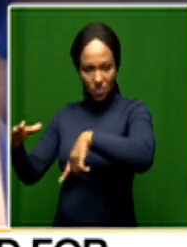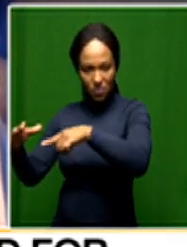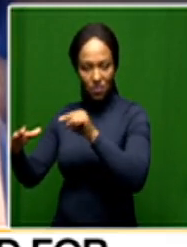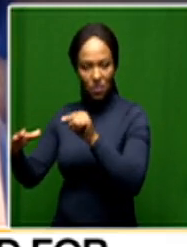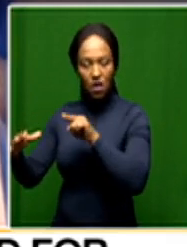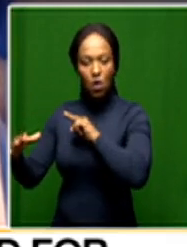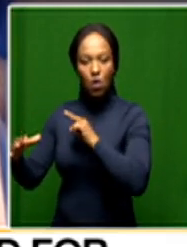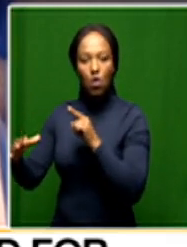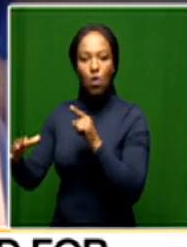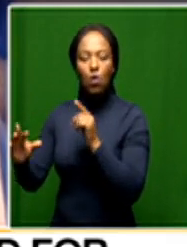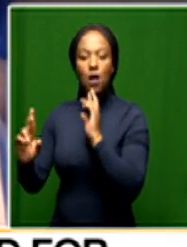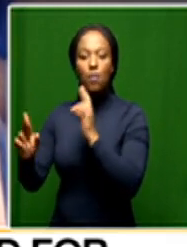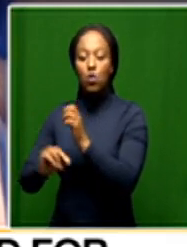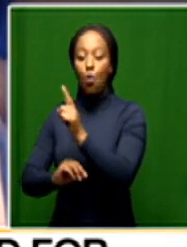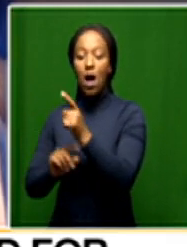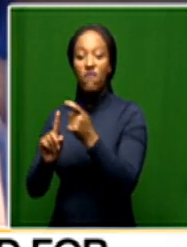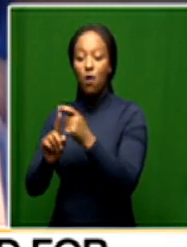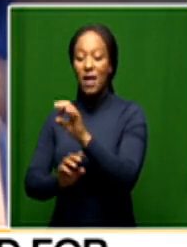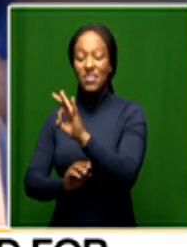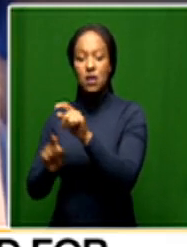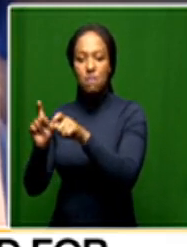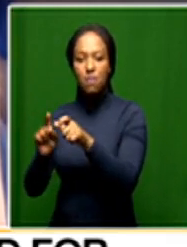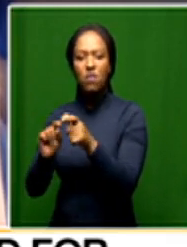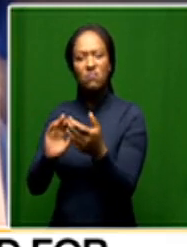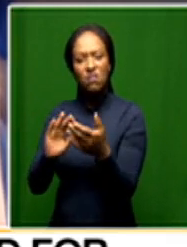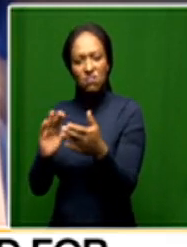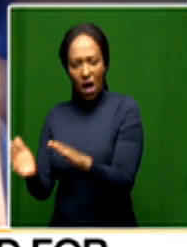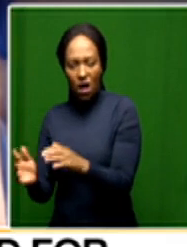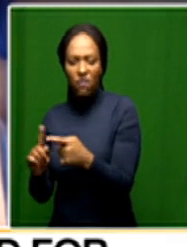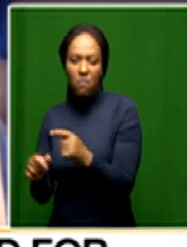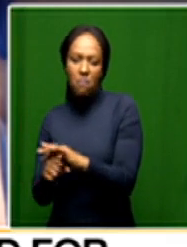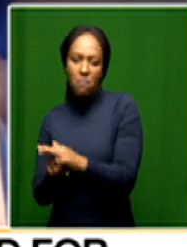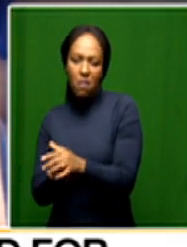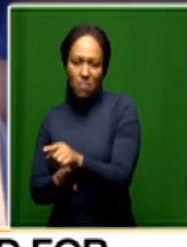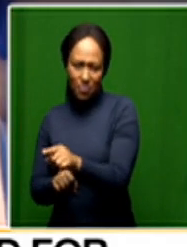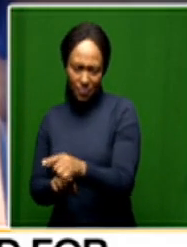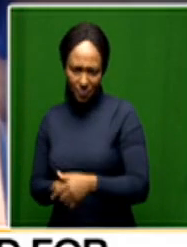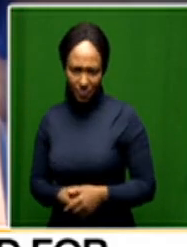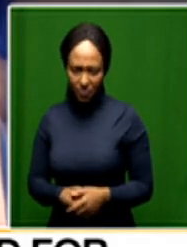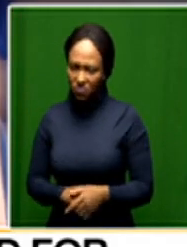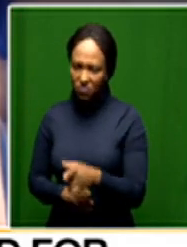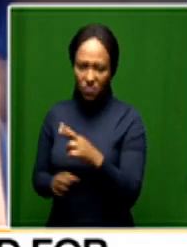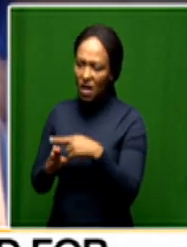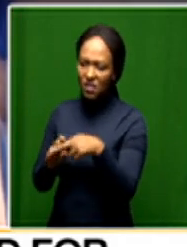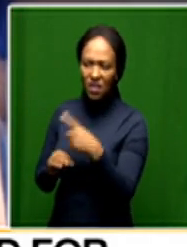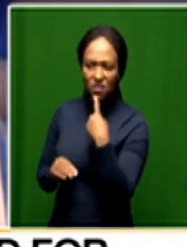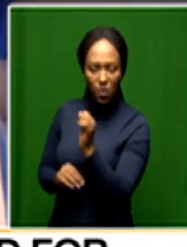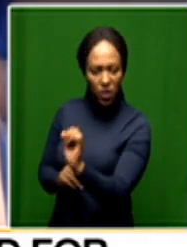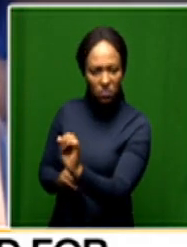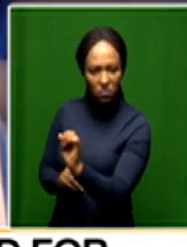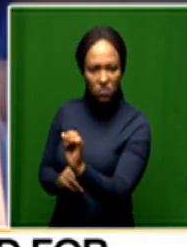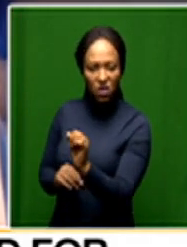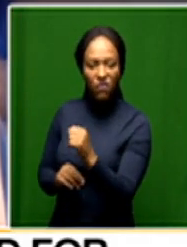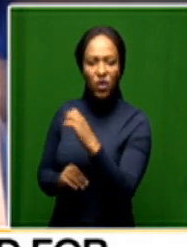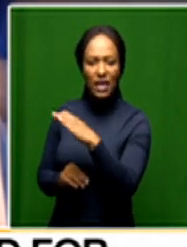of one in 300 people in the Eastern Cape actually dying from COVID. I mean, what are your results saying about the